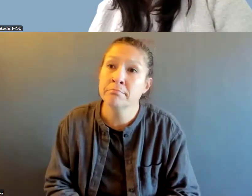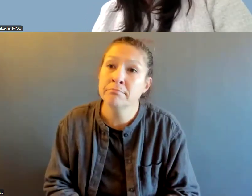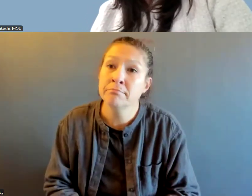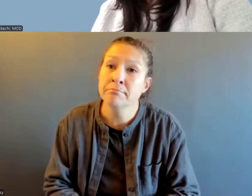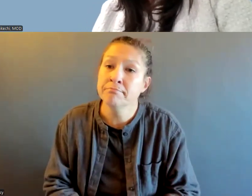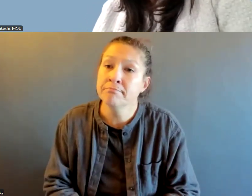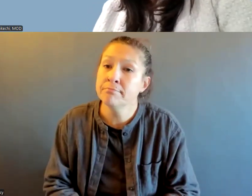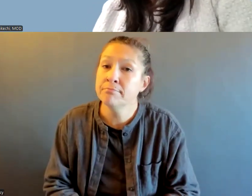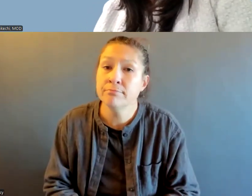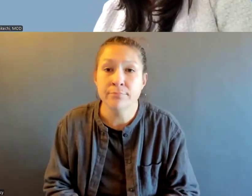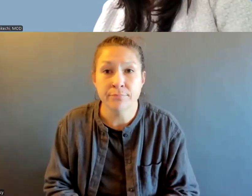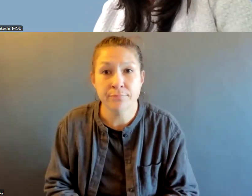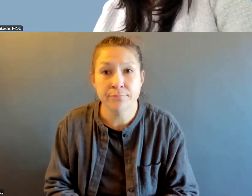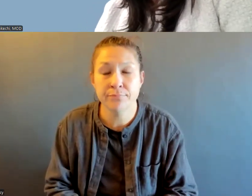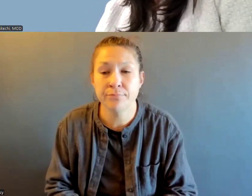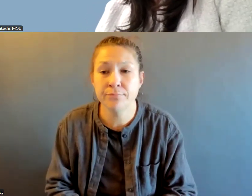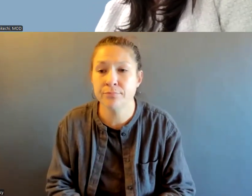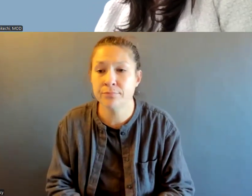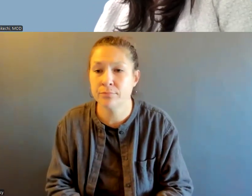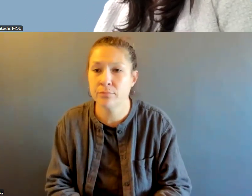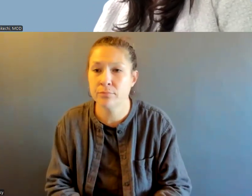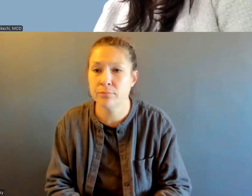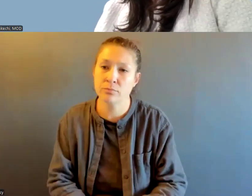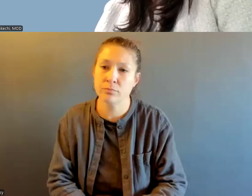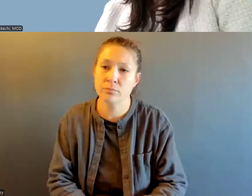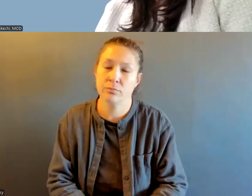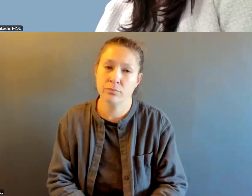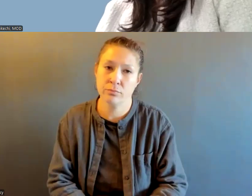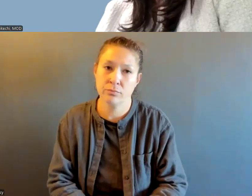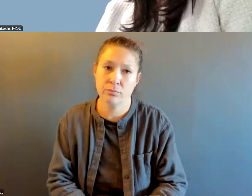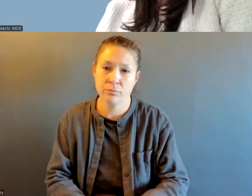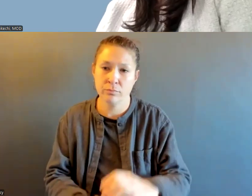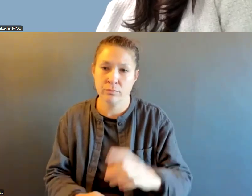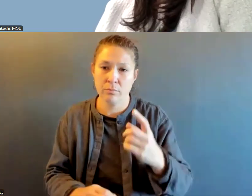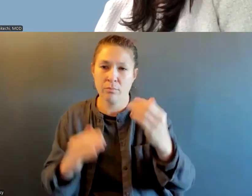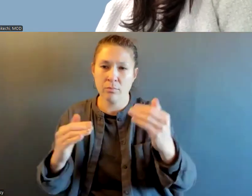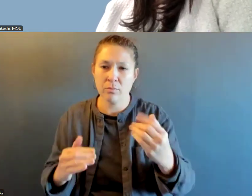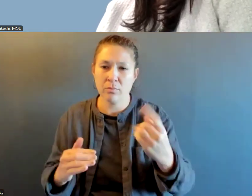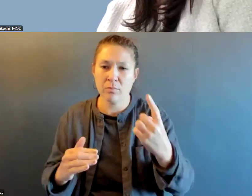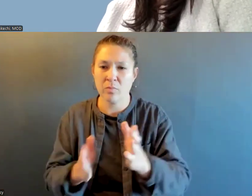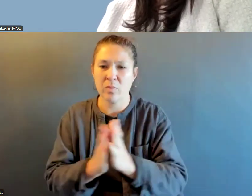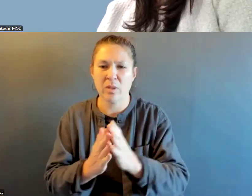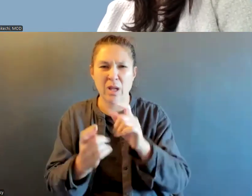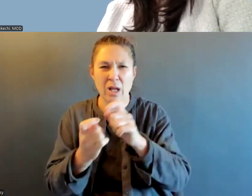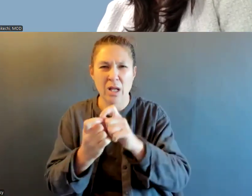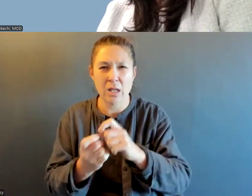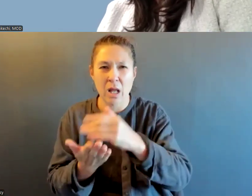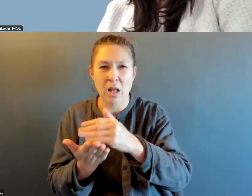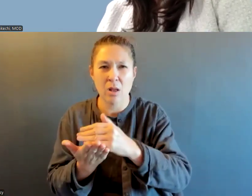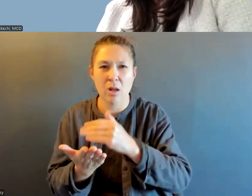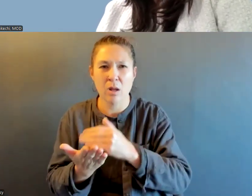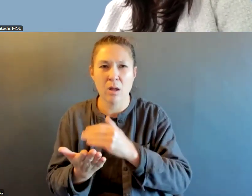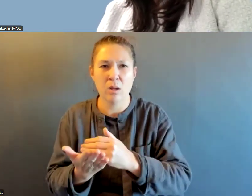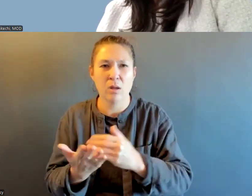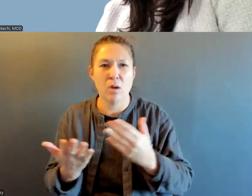Yep. Next, do you know where we can find a detailed list of what qualifies for community development block